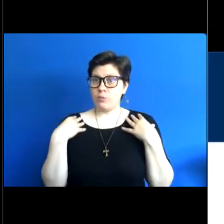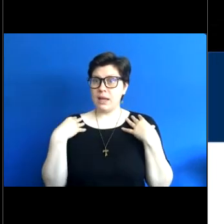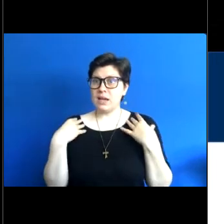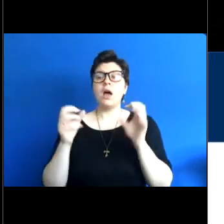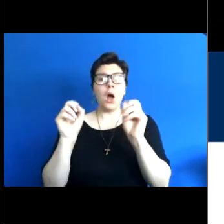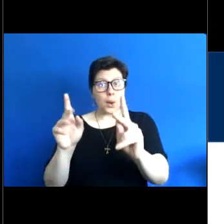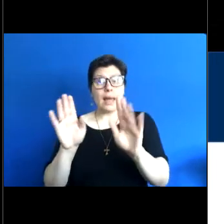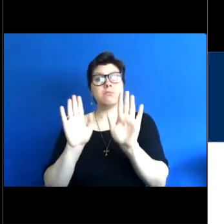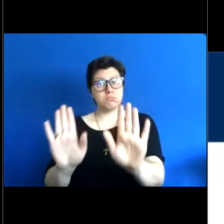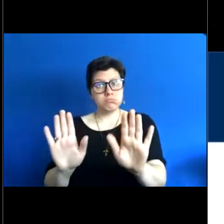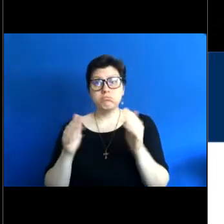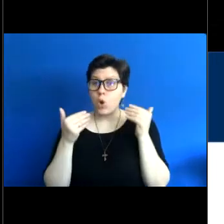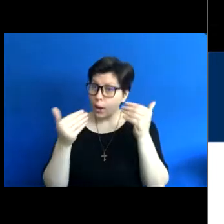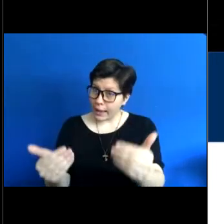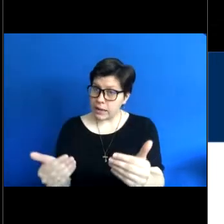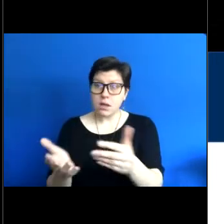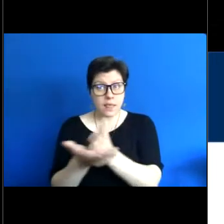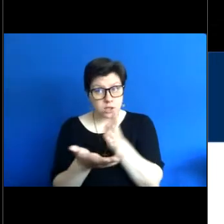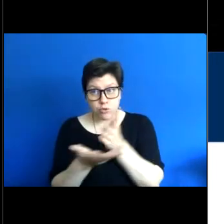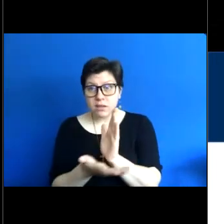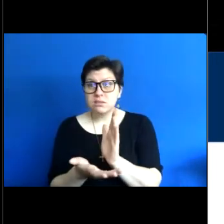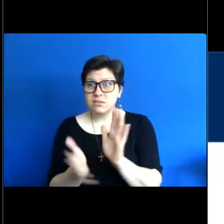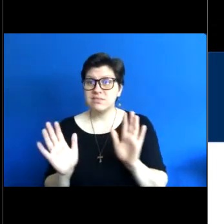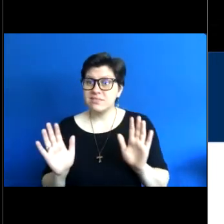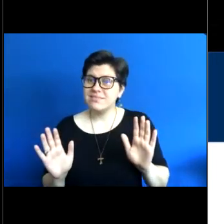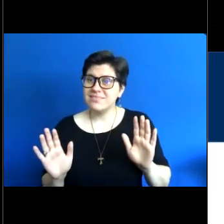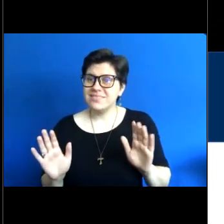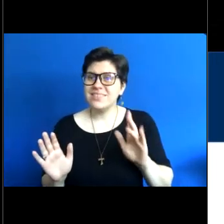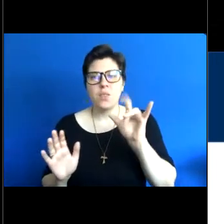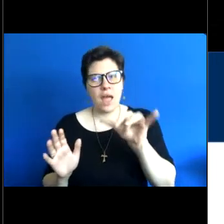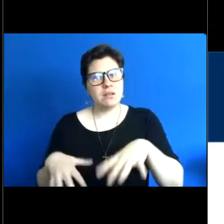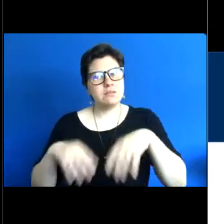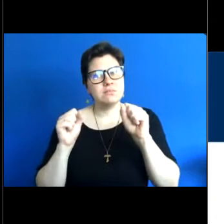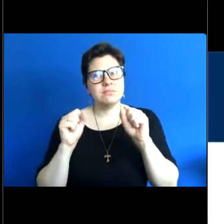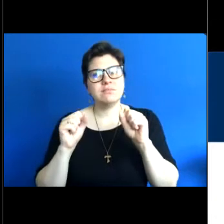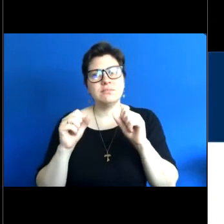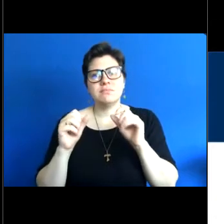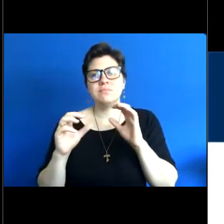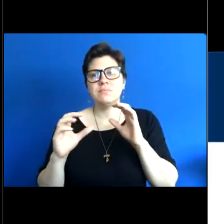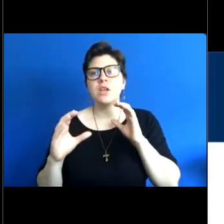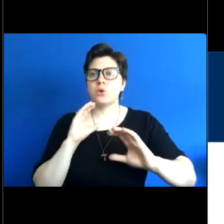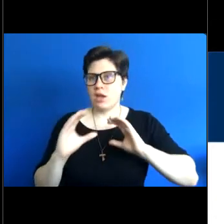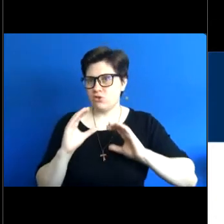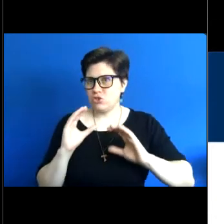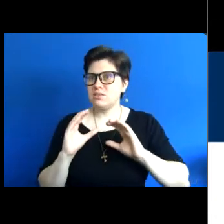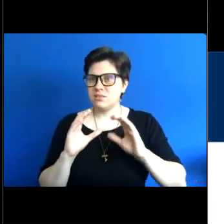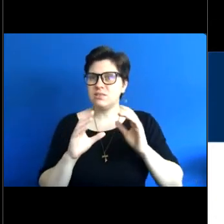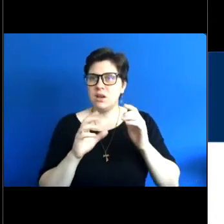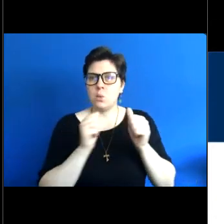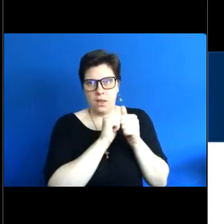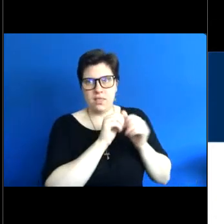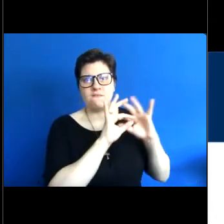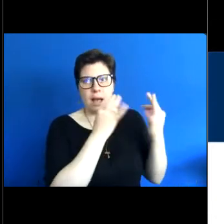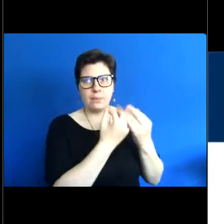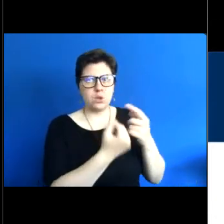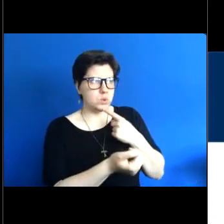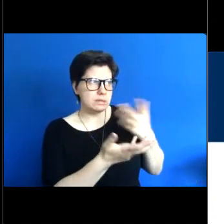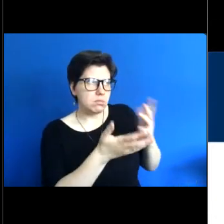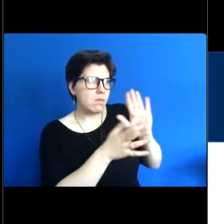let me do it. So again, that takes some communication from the family as well to help